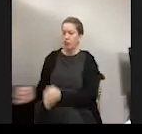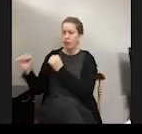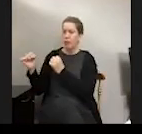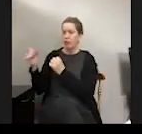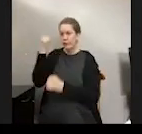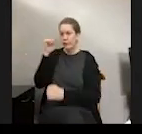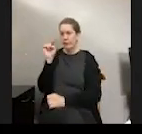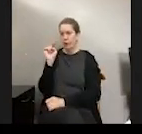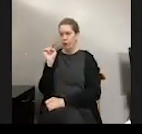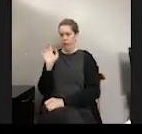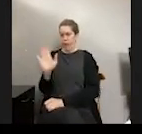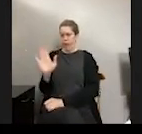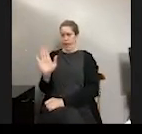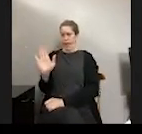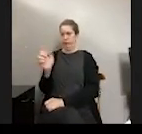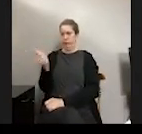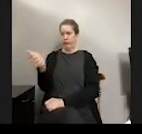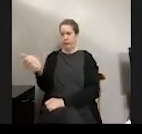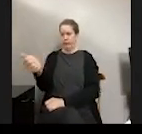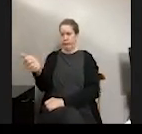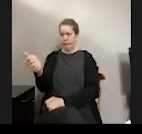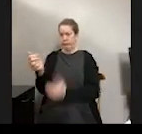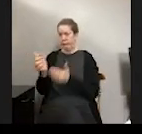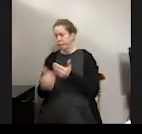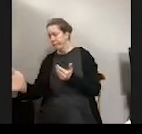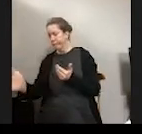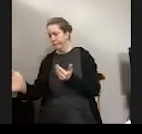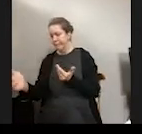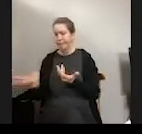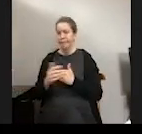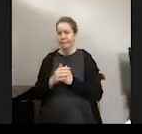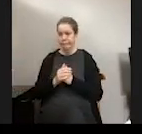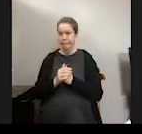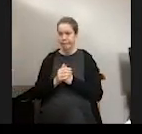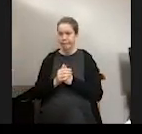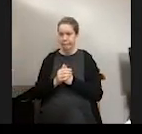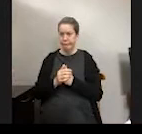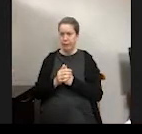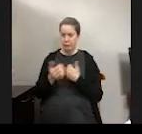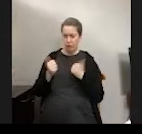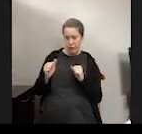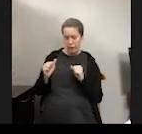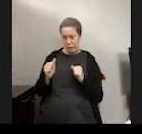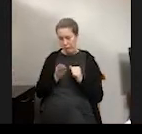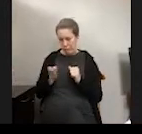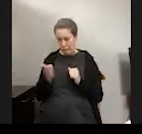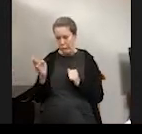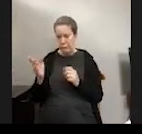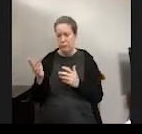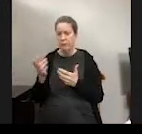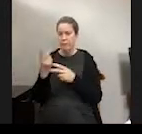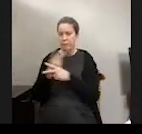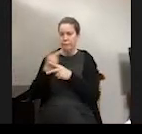forward as we, you know, currently navigate our way forward?